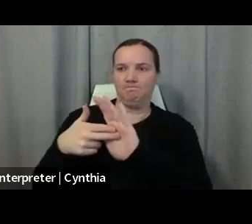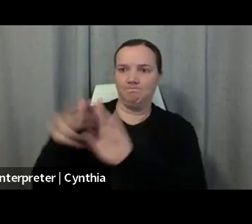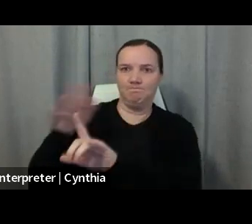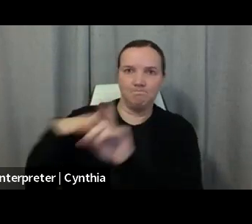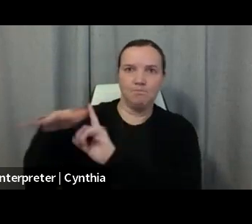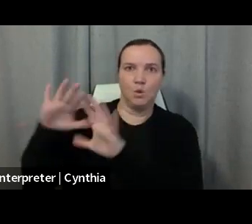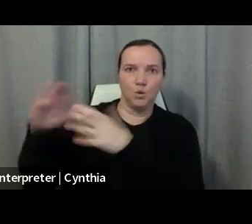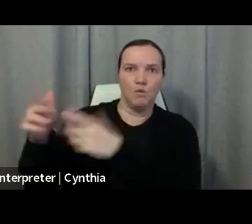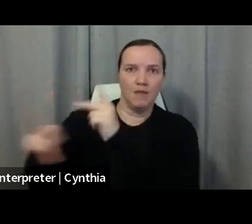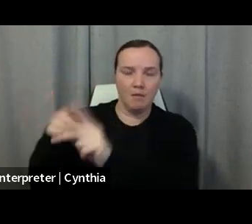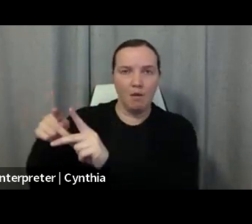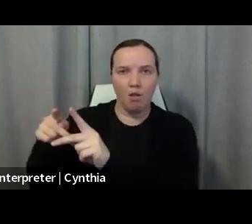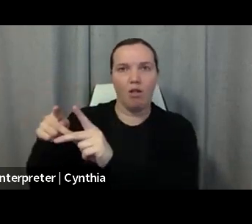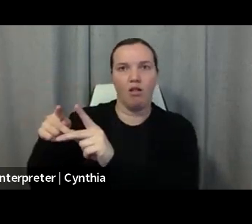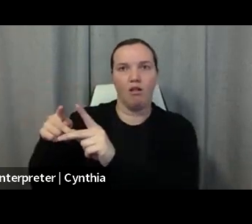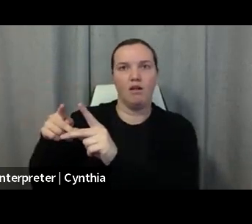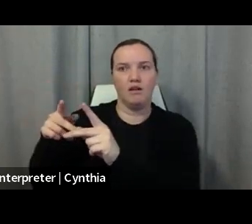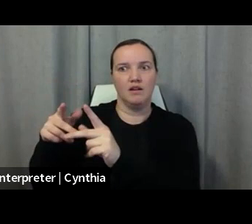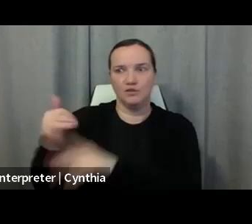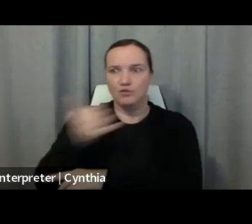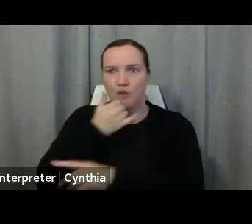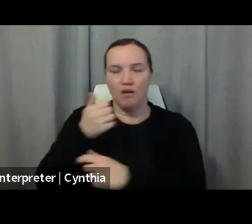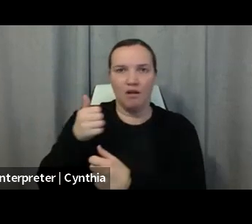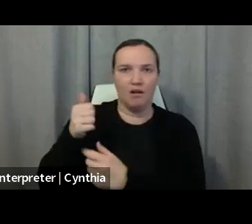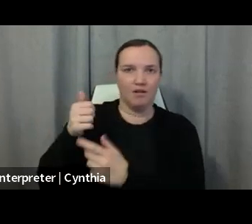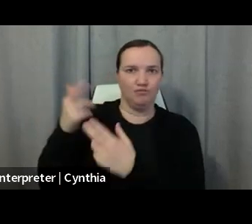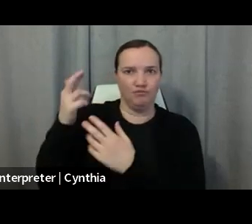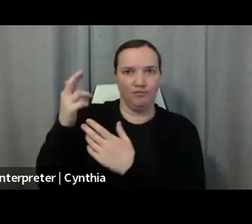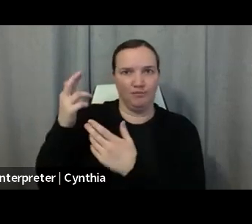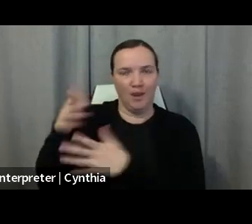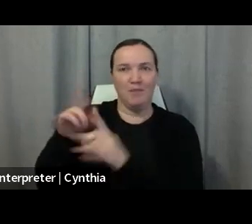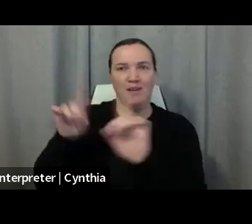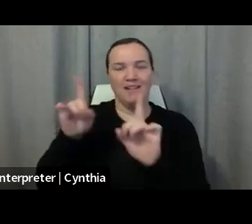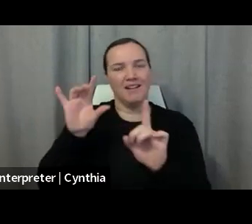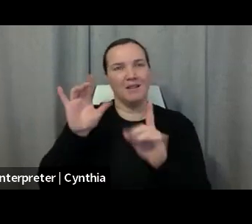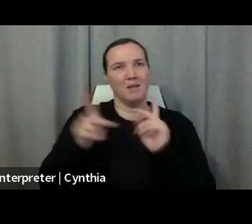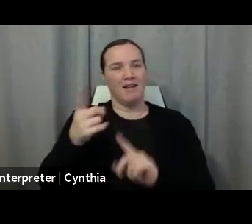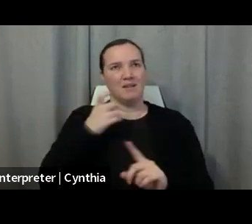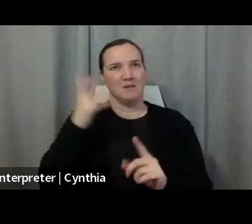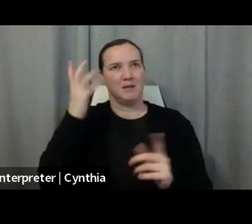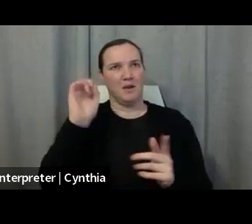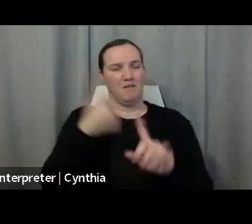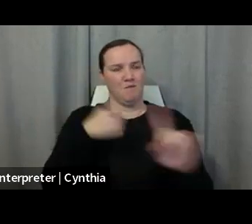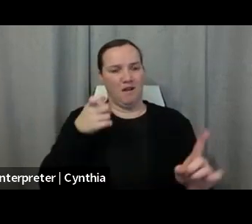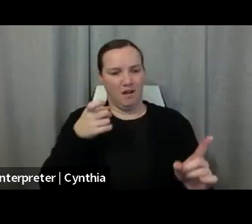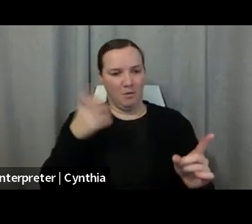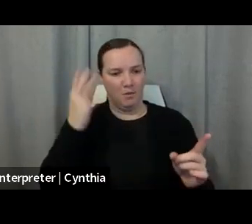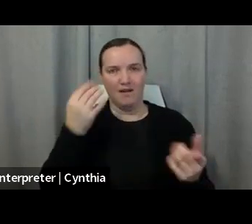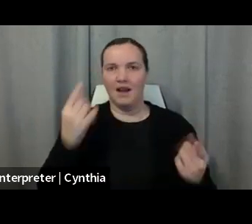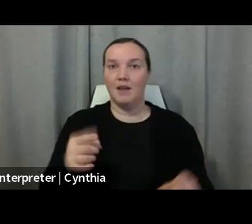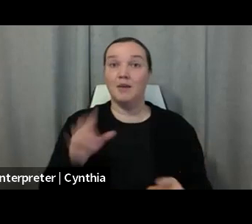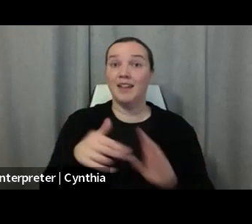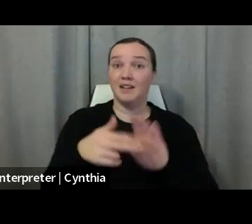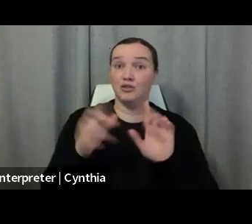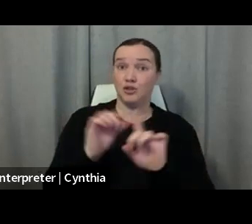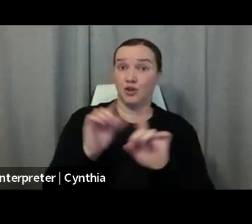people we refer to now as Roma folks. And I always say to folks when people have asked me, well, why is that such a thing, and where'd that come from? And of course, that terminology